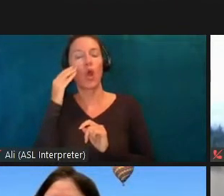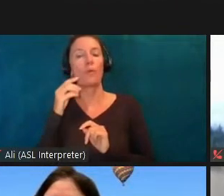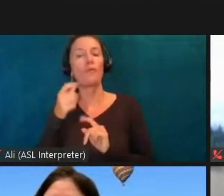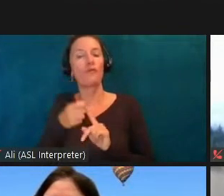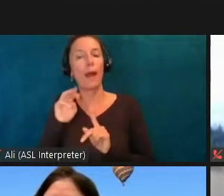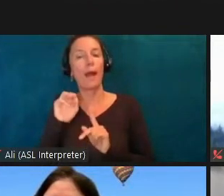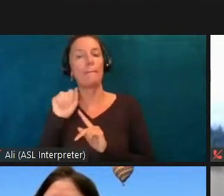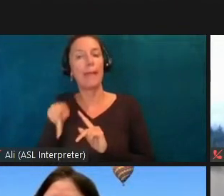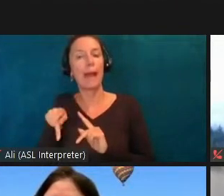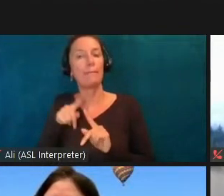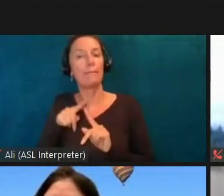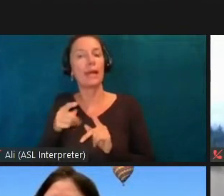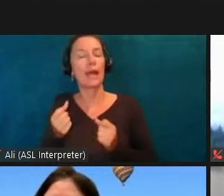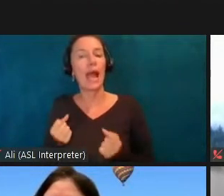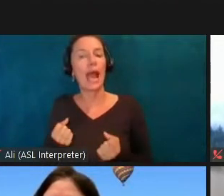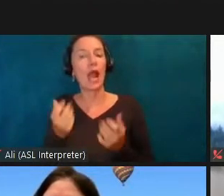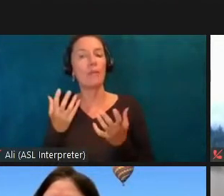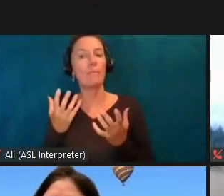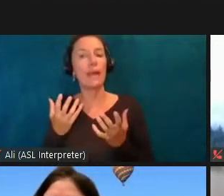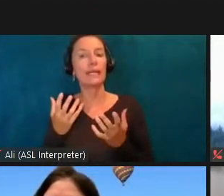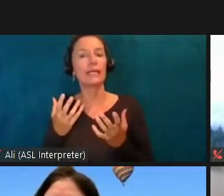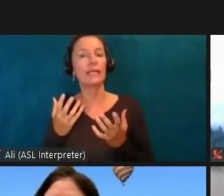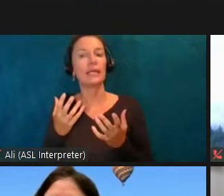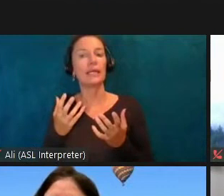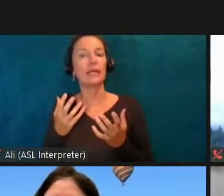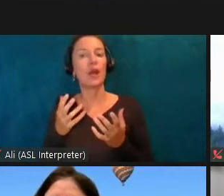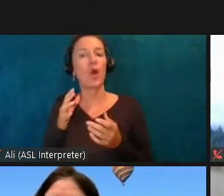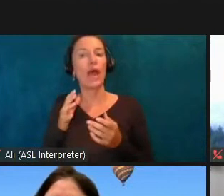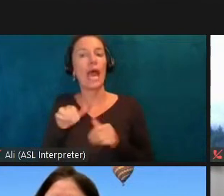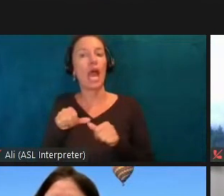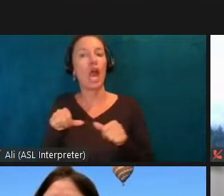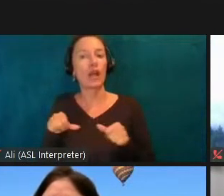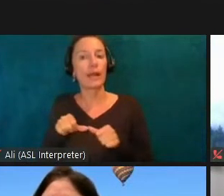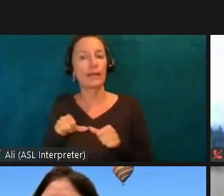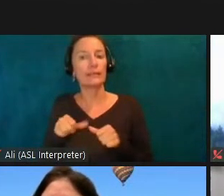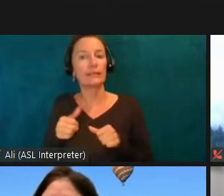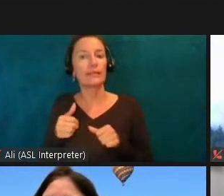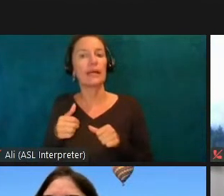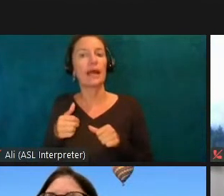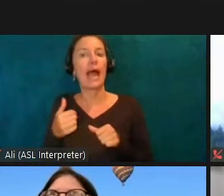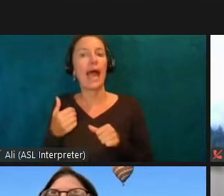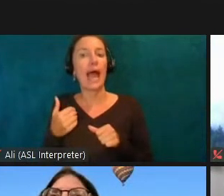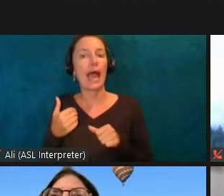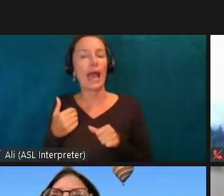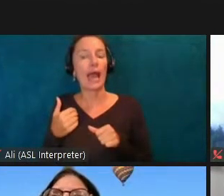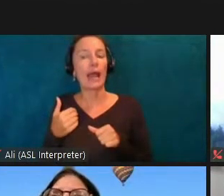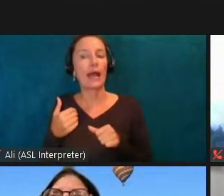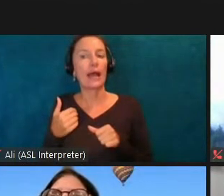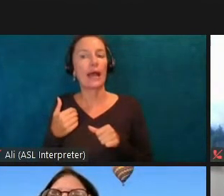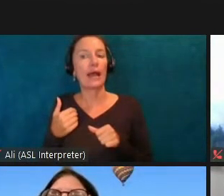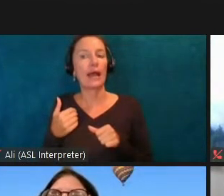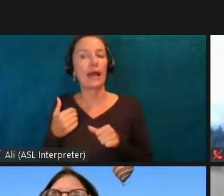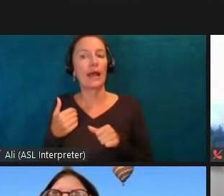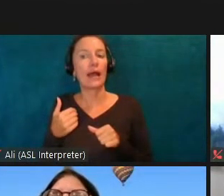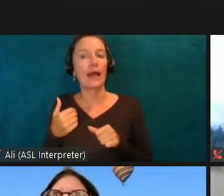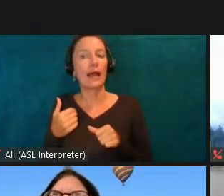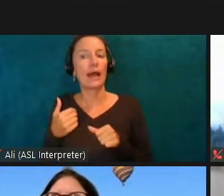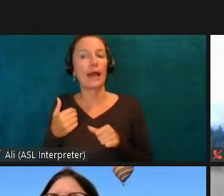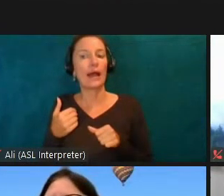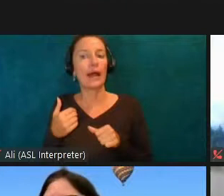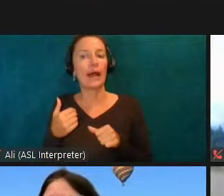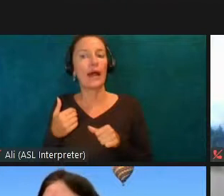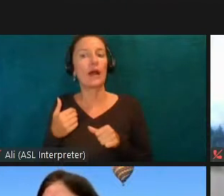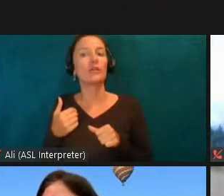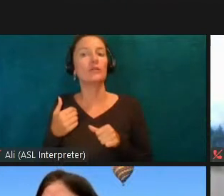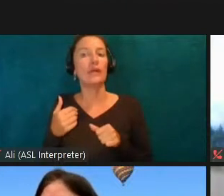the areas that had evacuation orders lifted today actually went directly from a mandatory order to no notice at